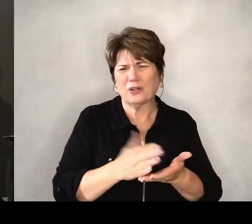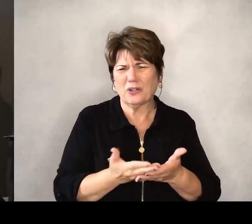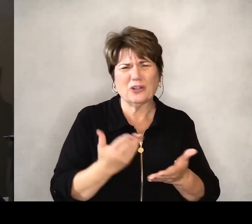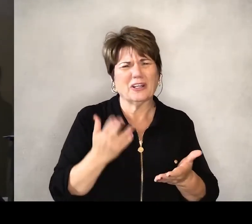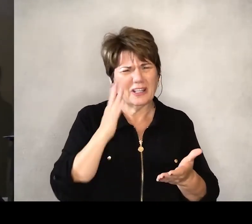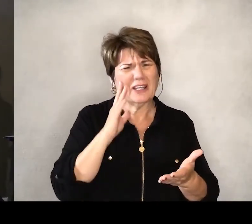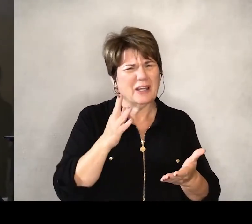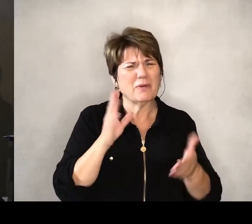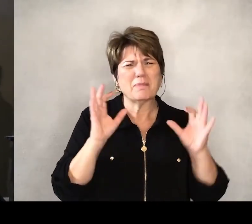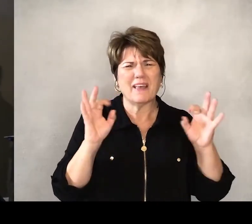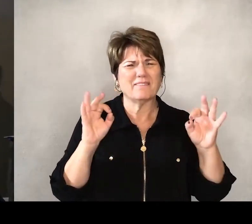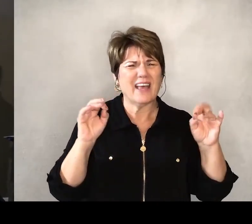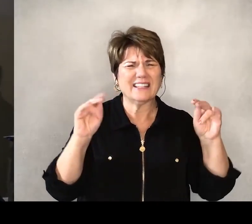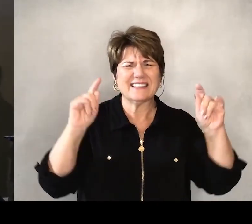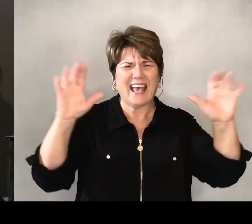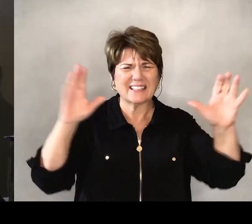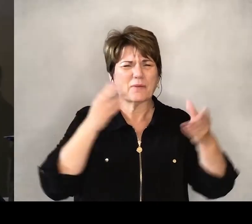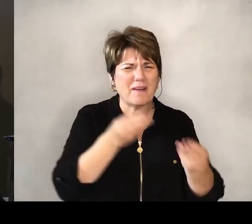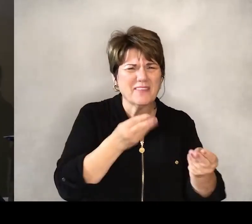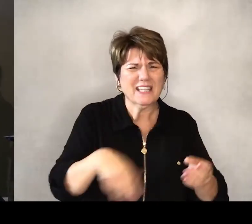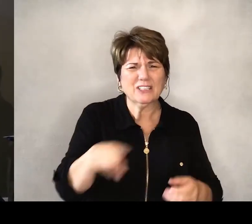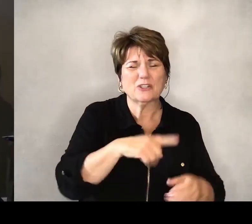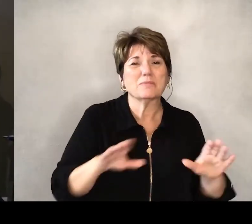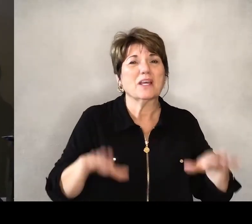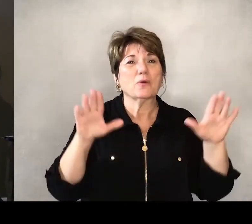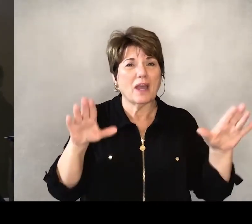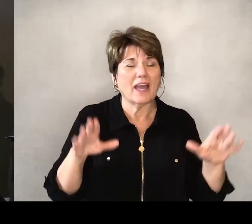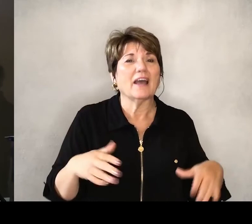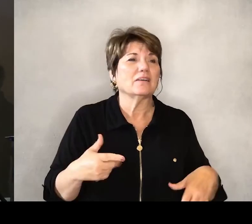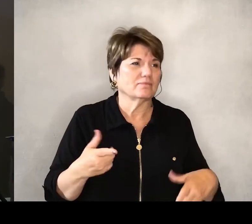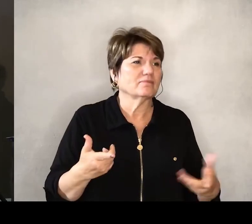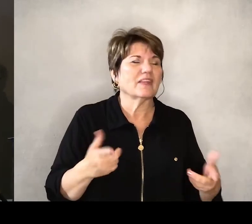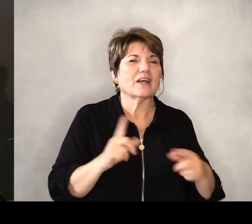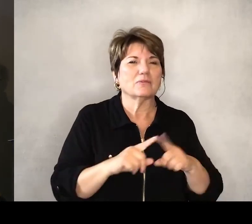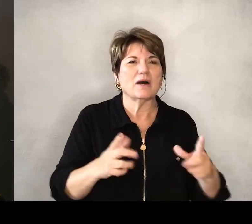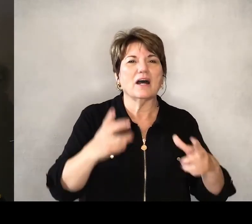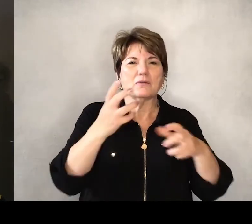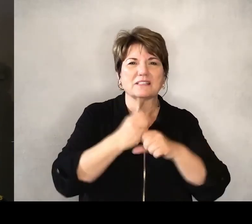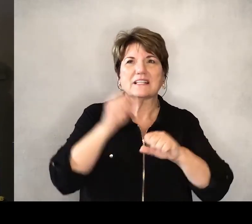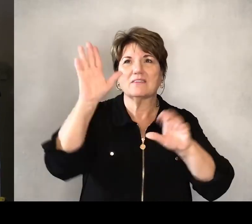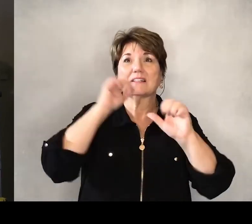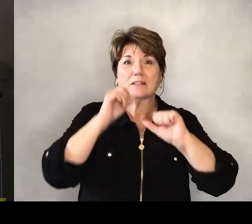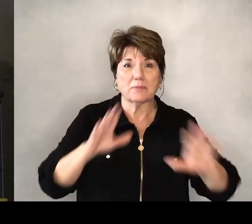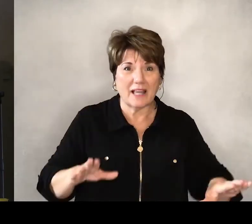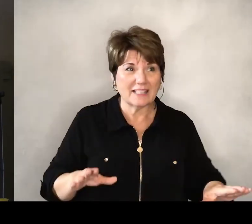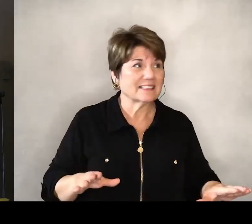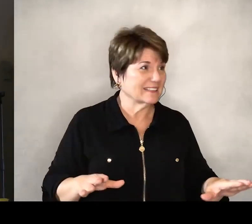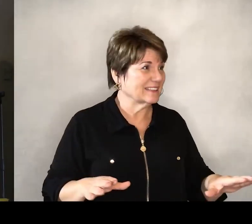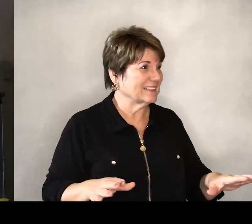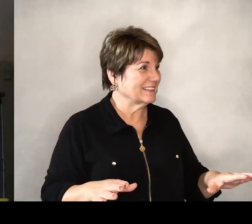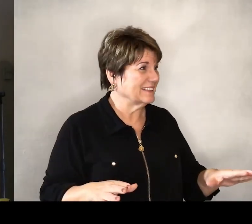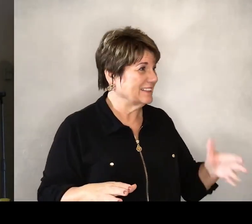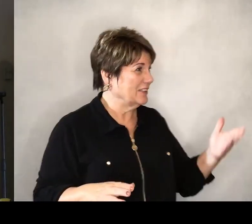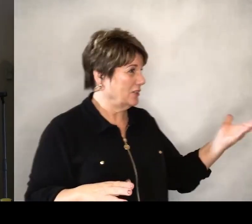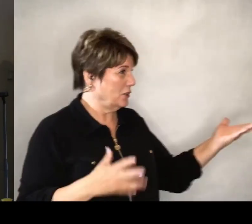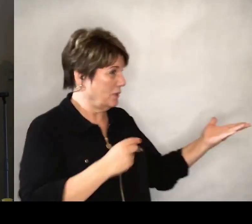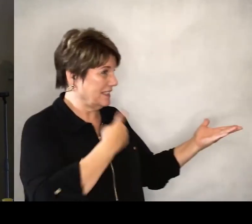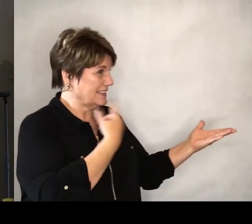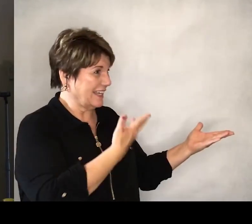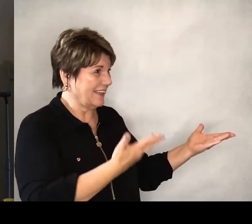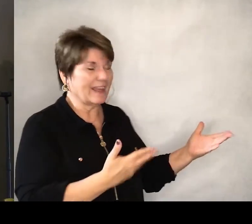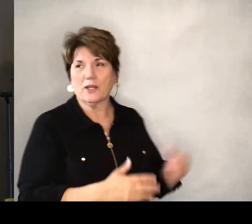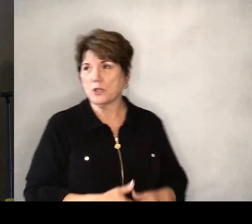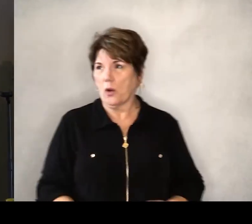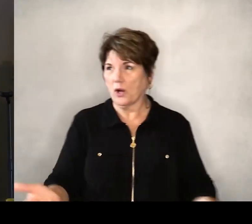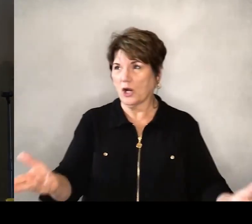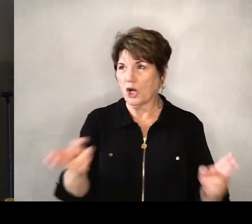food twice. It's going to be fantastic. We're going to feed you. It's going to be great. You got both of those, but receive this blessing. Is that all we need to do? Do you want to say anything? She's